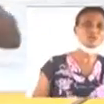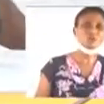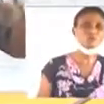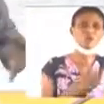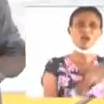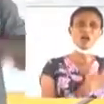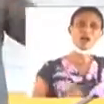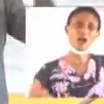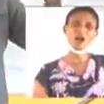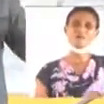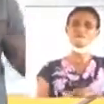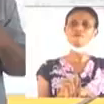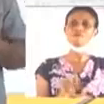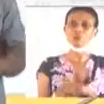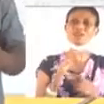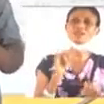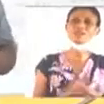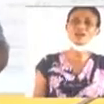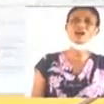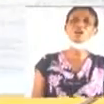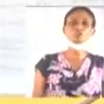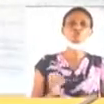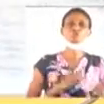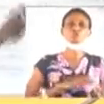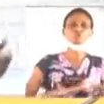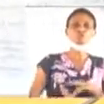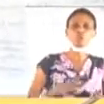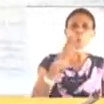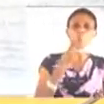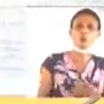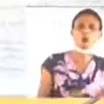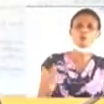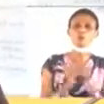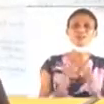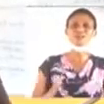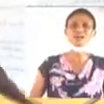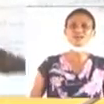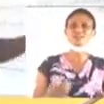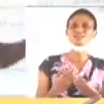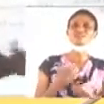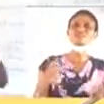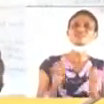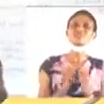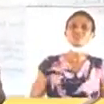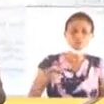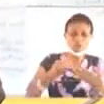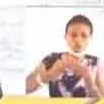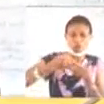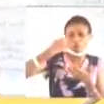that have been able to have their own, even without using all these